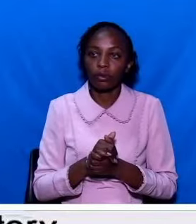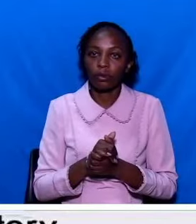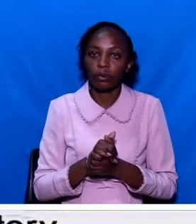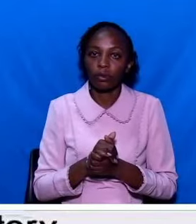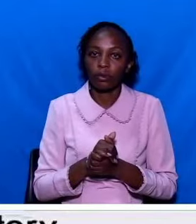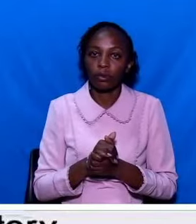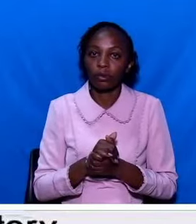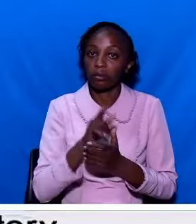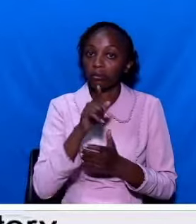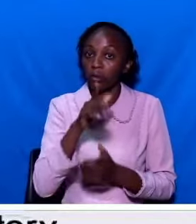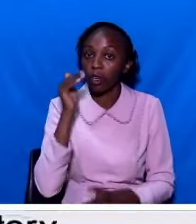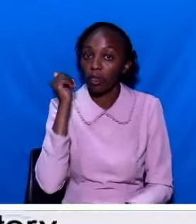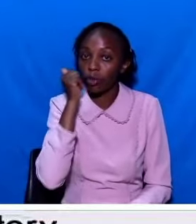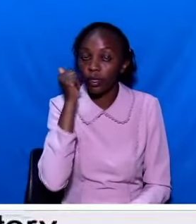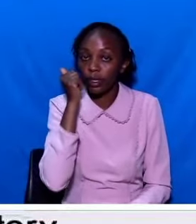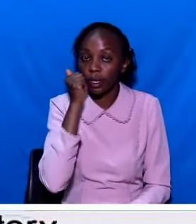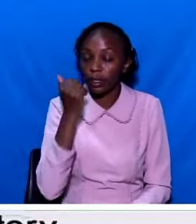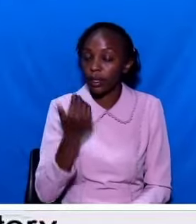your sickness,